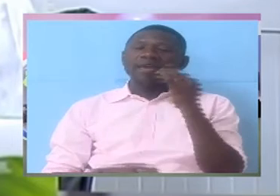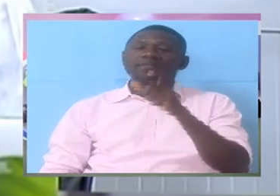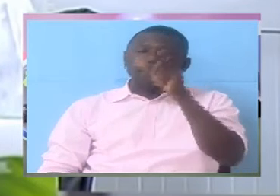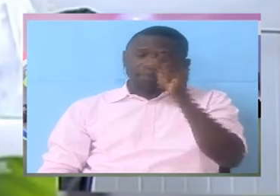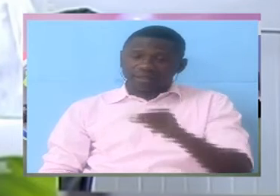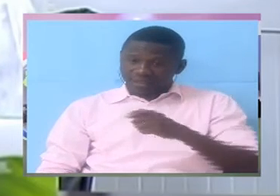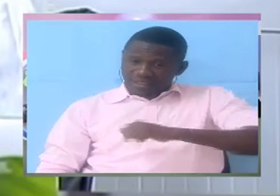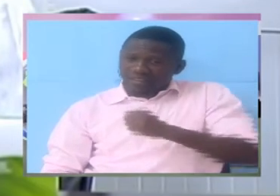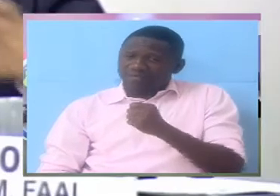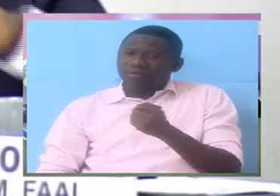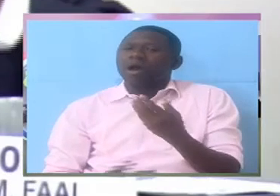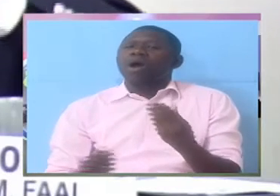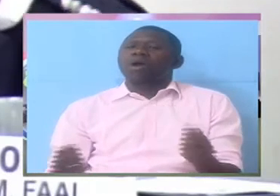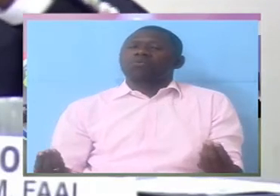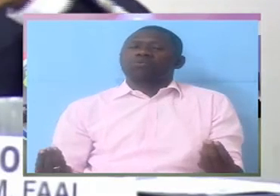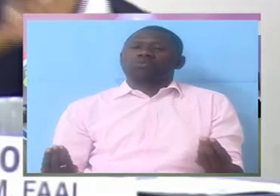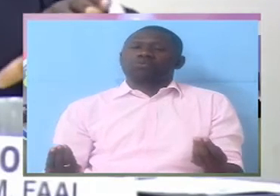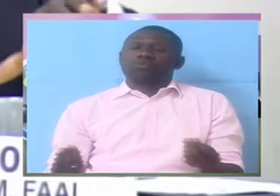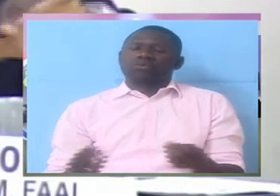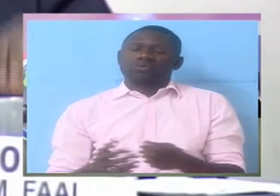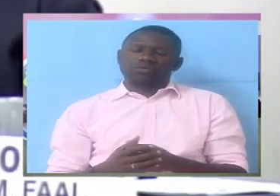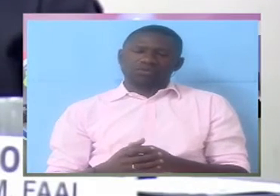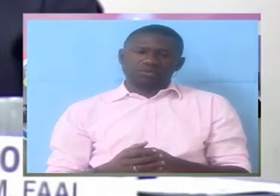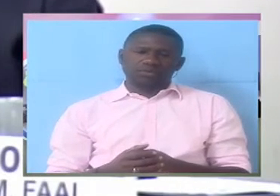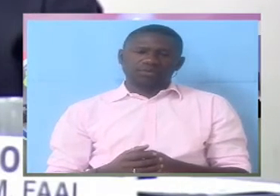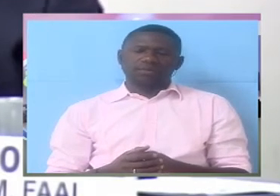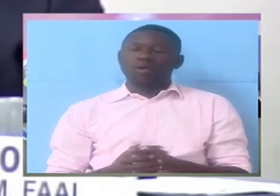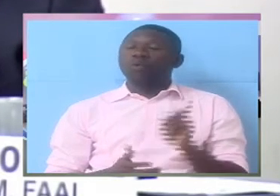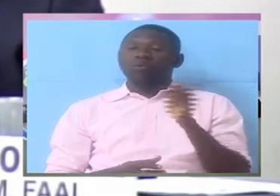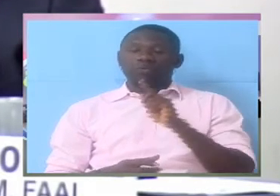what we're talking about is completely different from